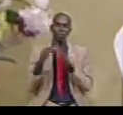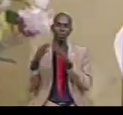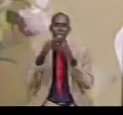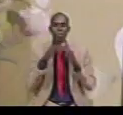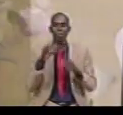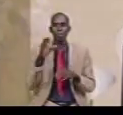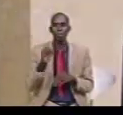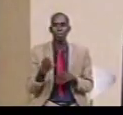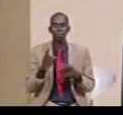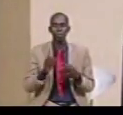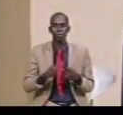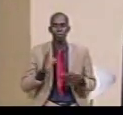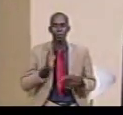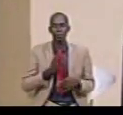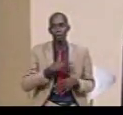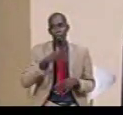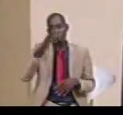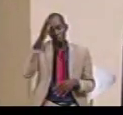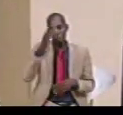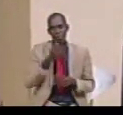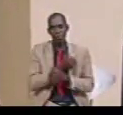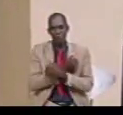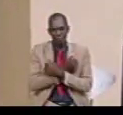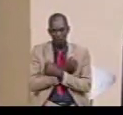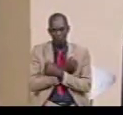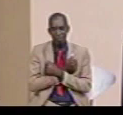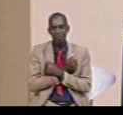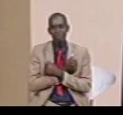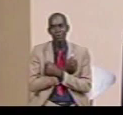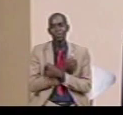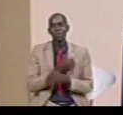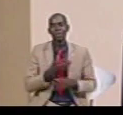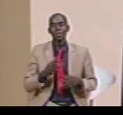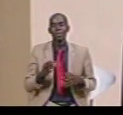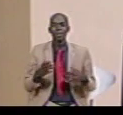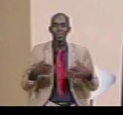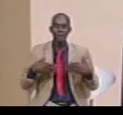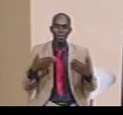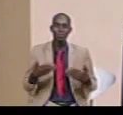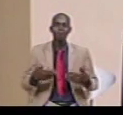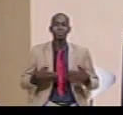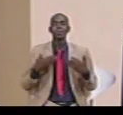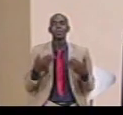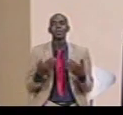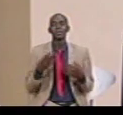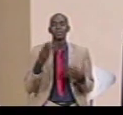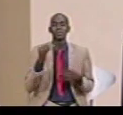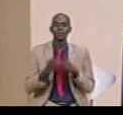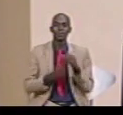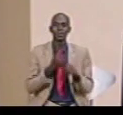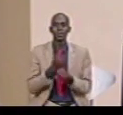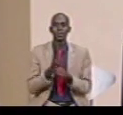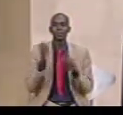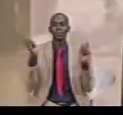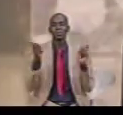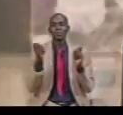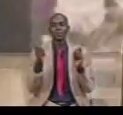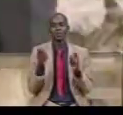our beloved pastor, at the 50th anniversary of Deeper Christian Life Ministry. God bless you,